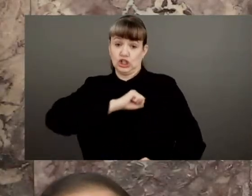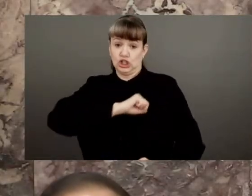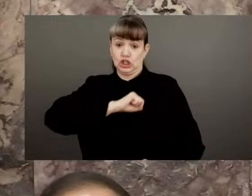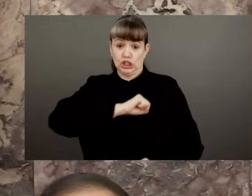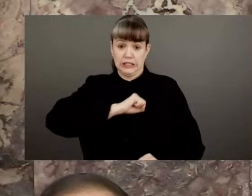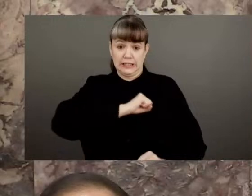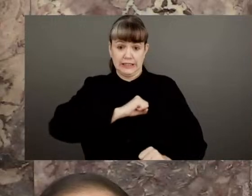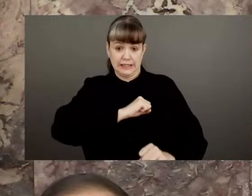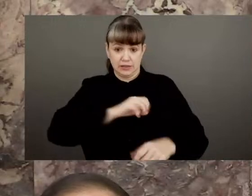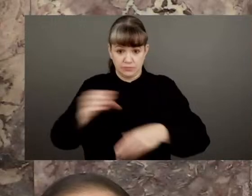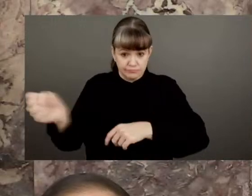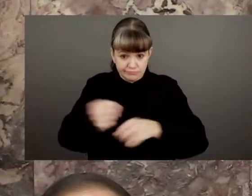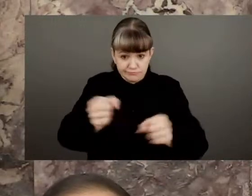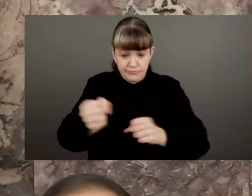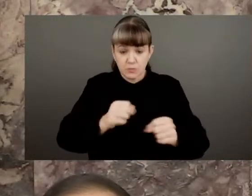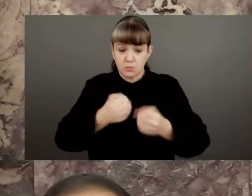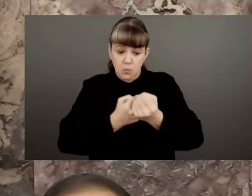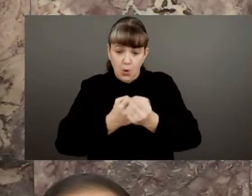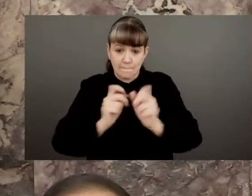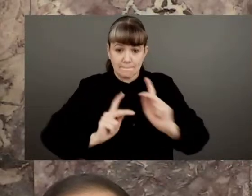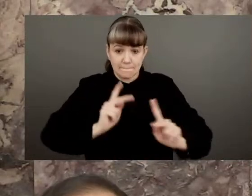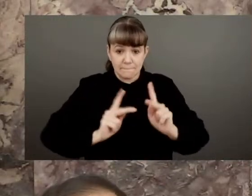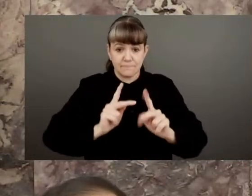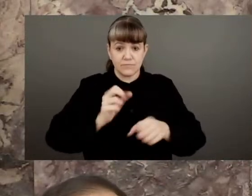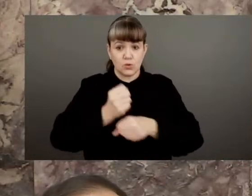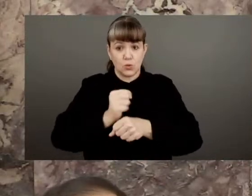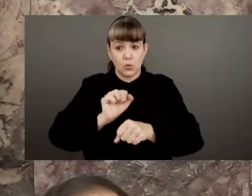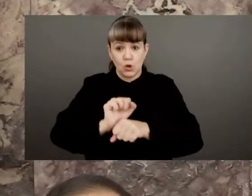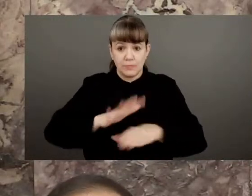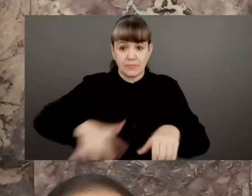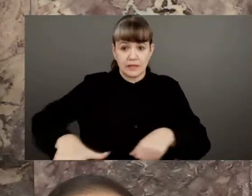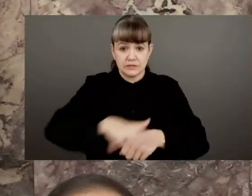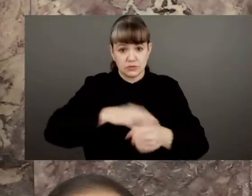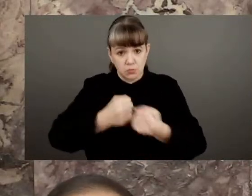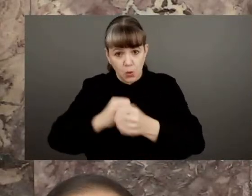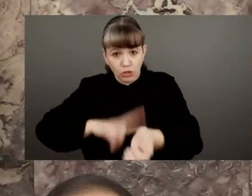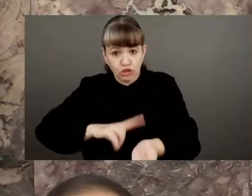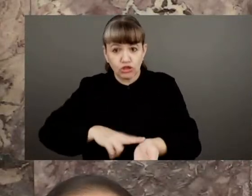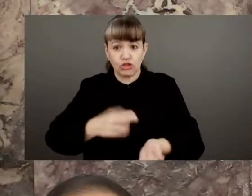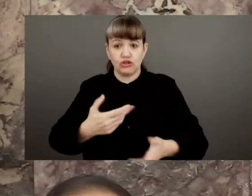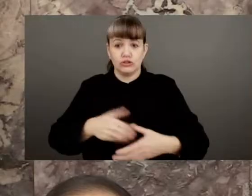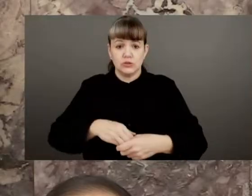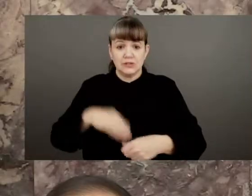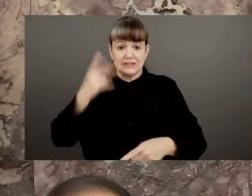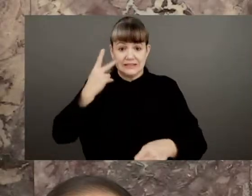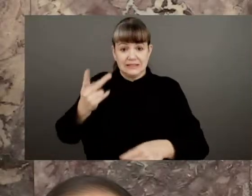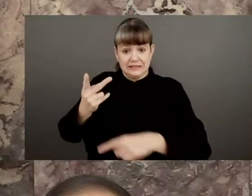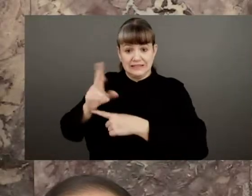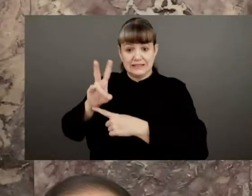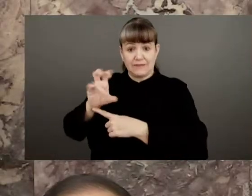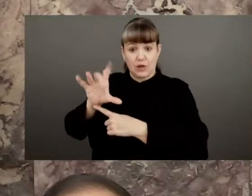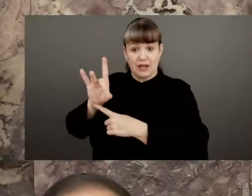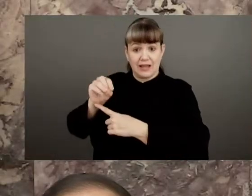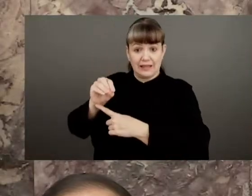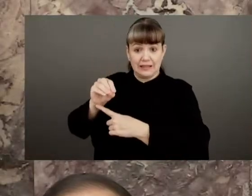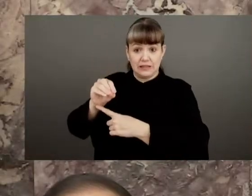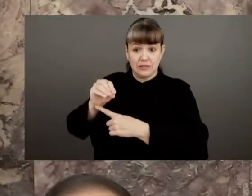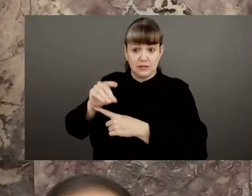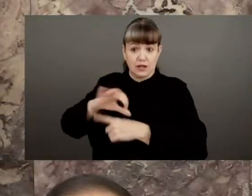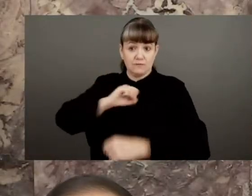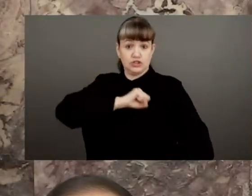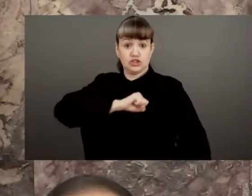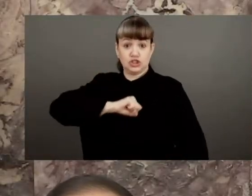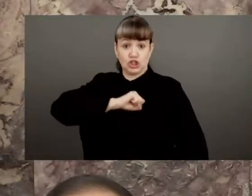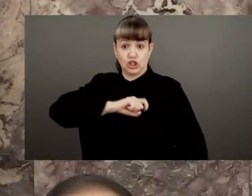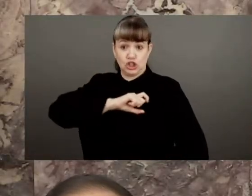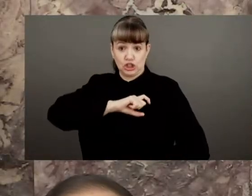780 of these protective officers working in healthcare settings, Mr. Speaker, we have seen the incidents of violence come down 8%,